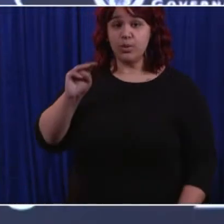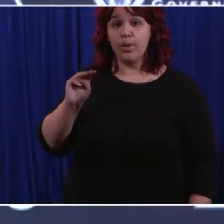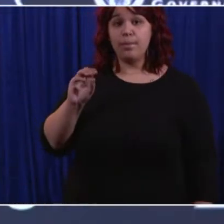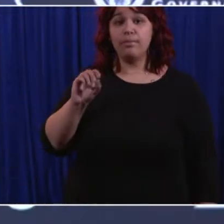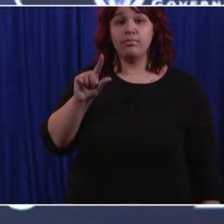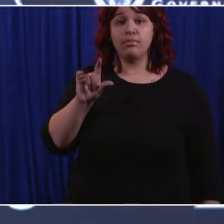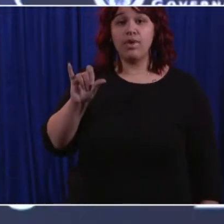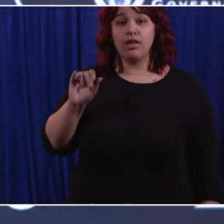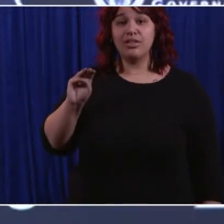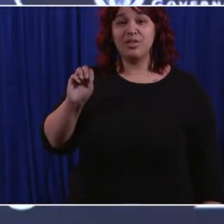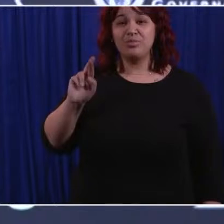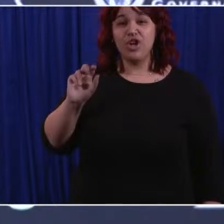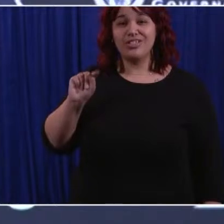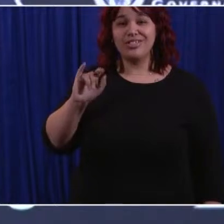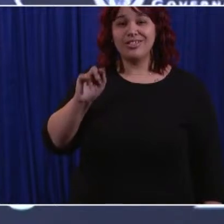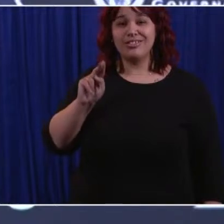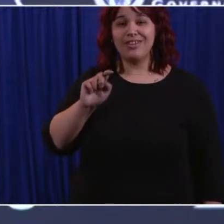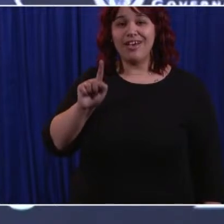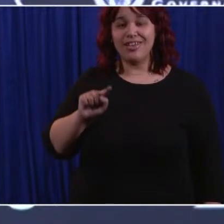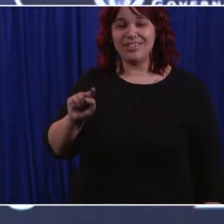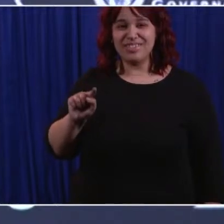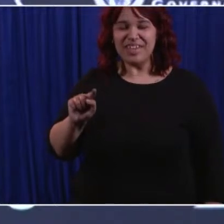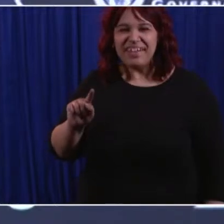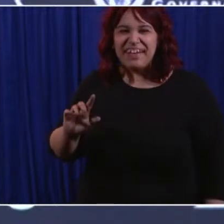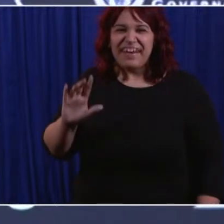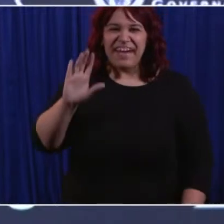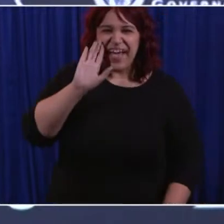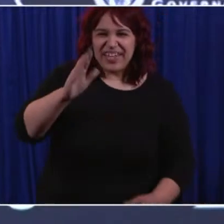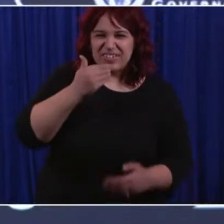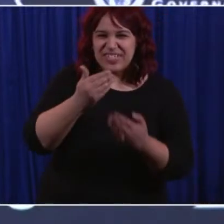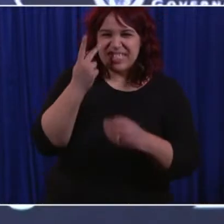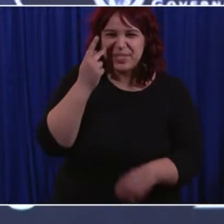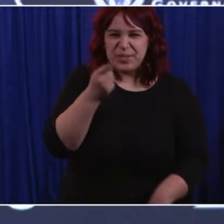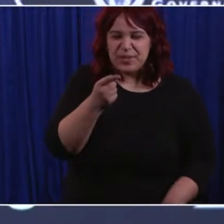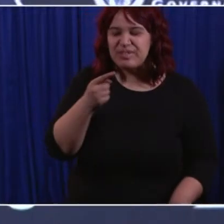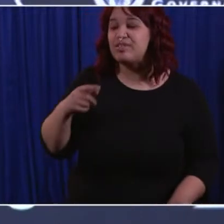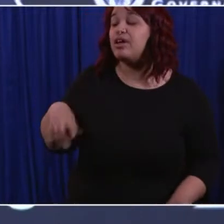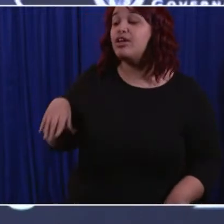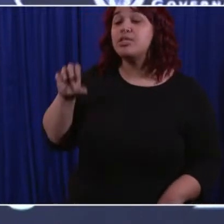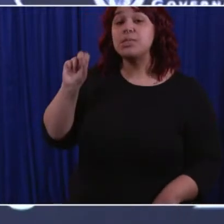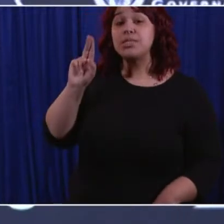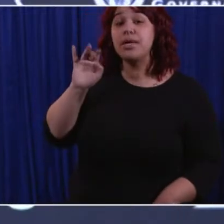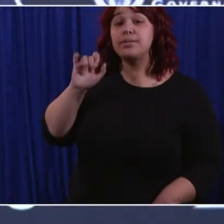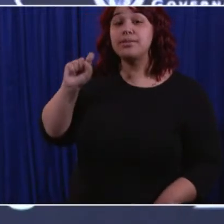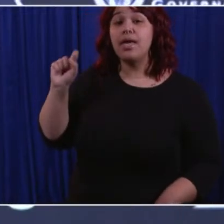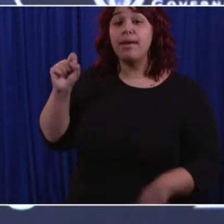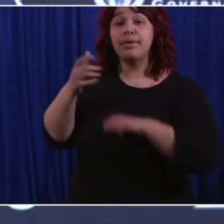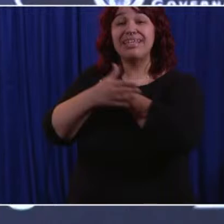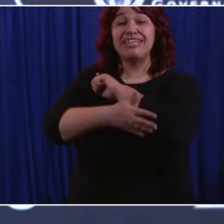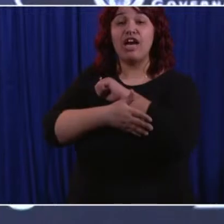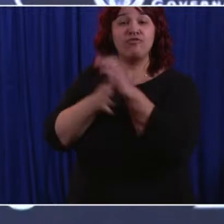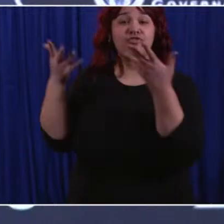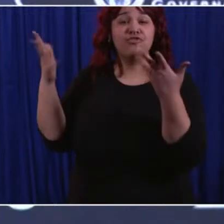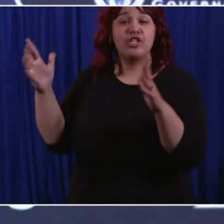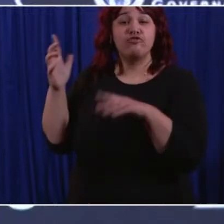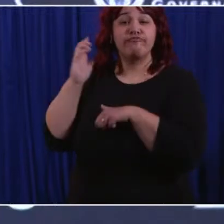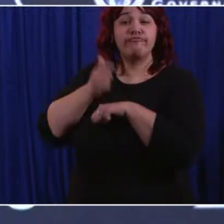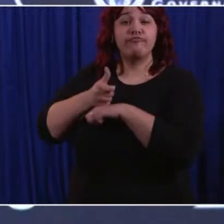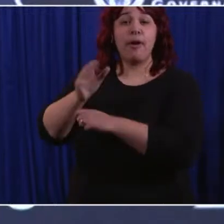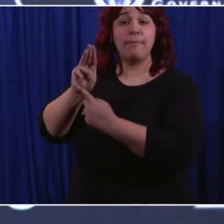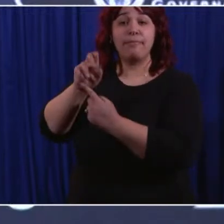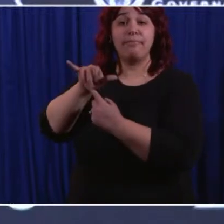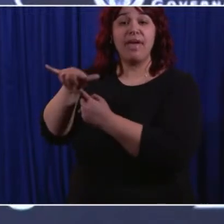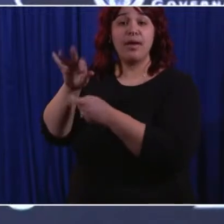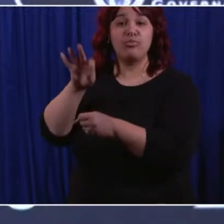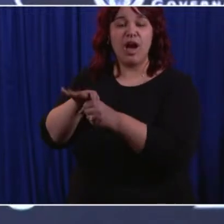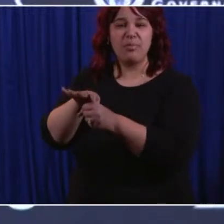you. See you. Cuyahoga and Summit counties both have May primaries on the books already. Why have the election in